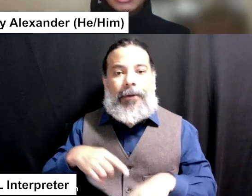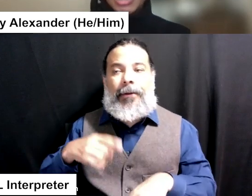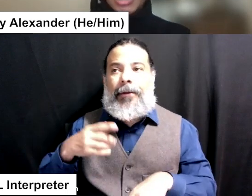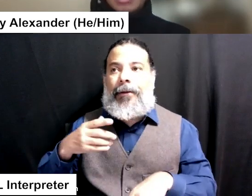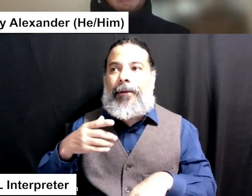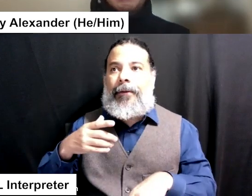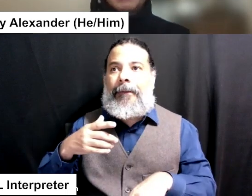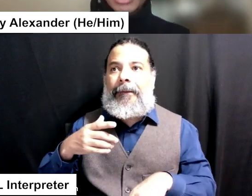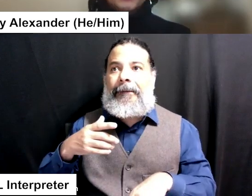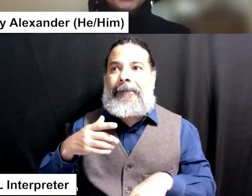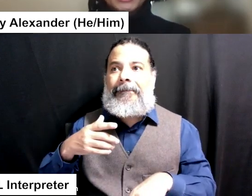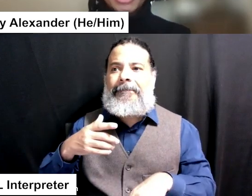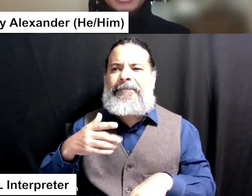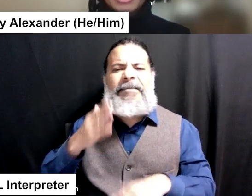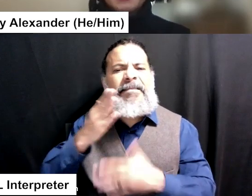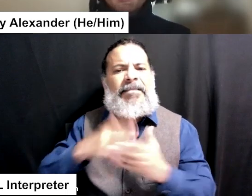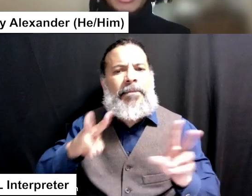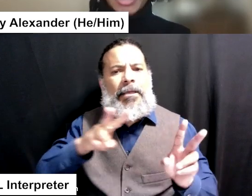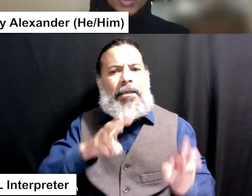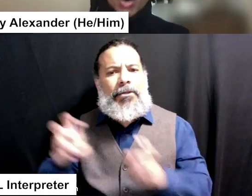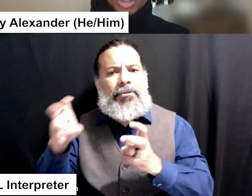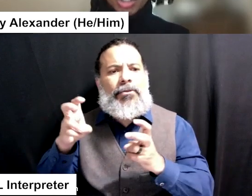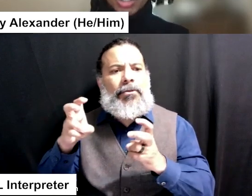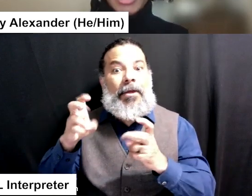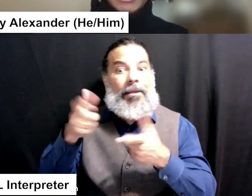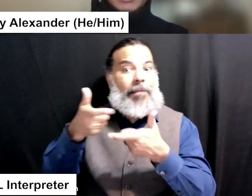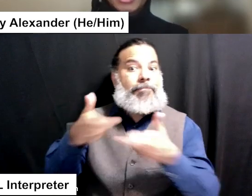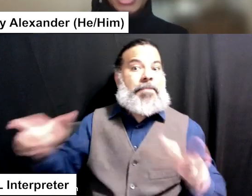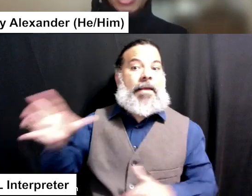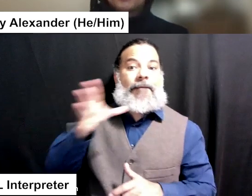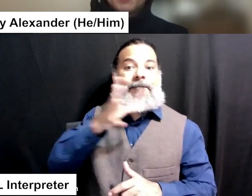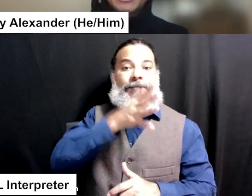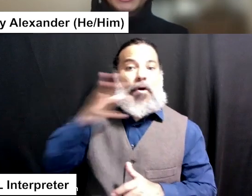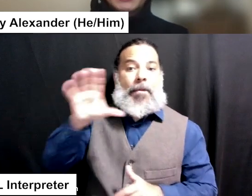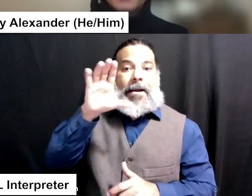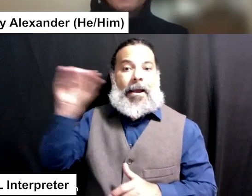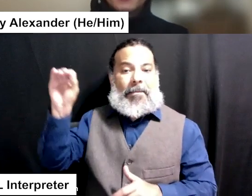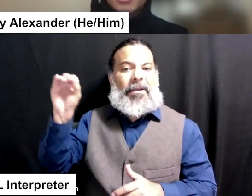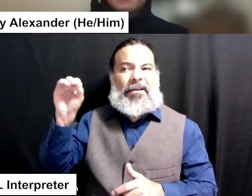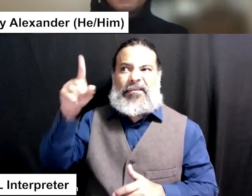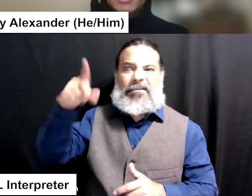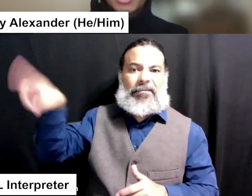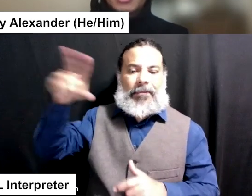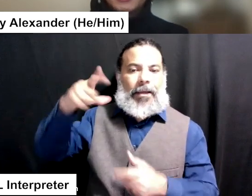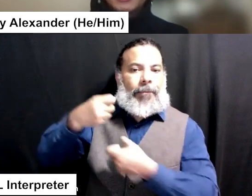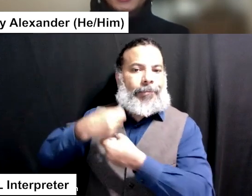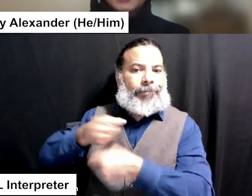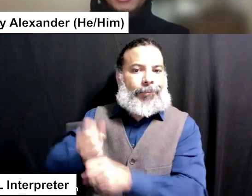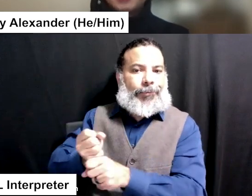the issues that big agriculture and corporations